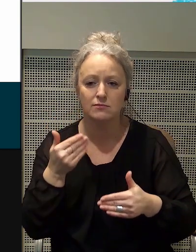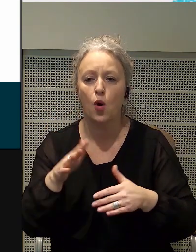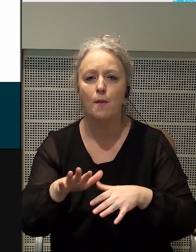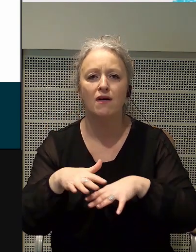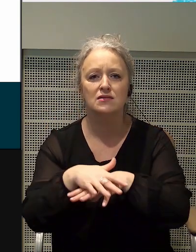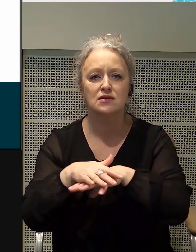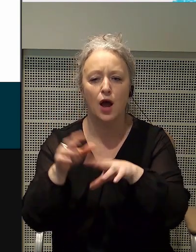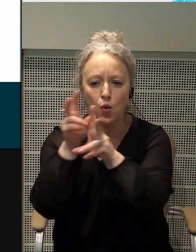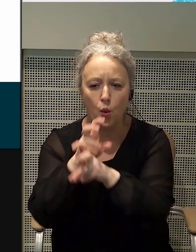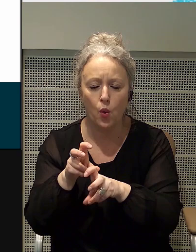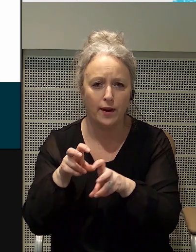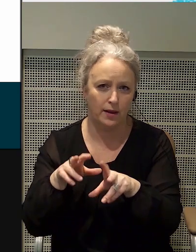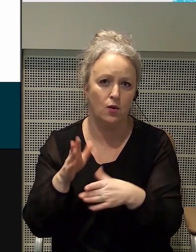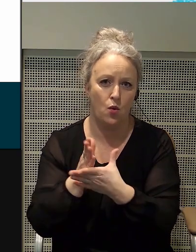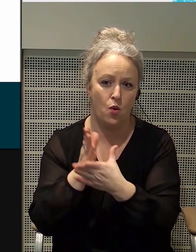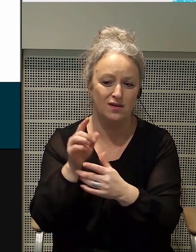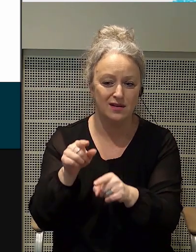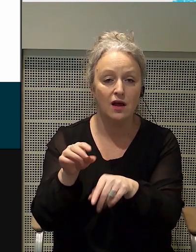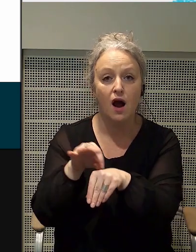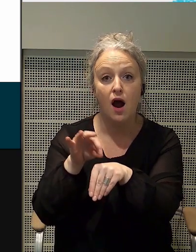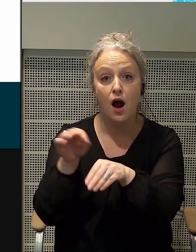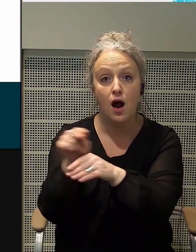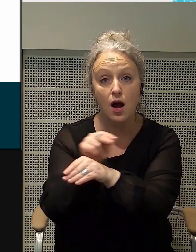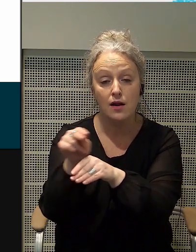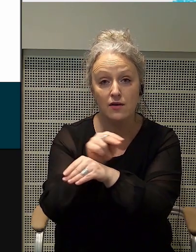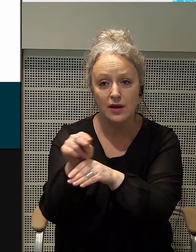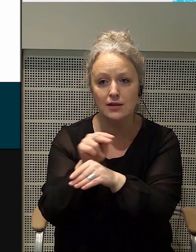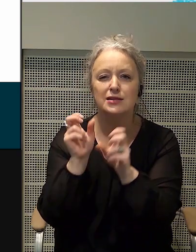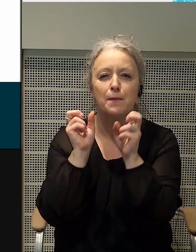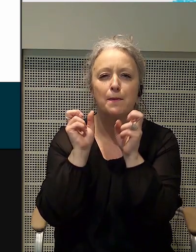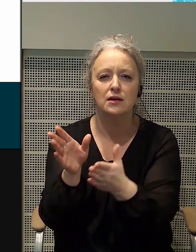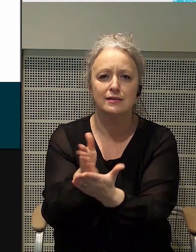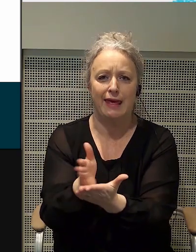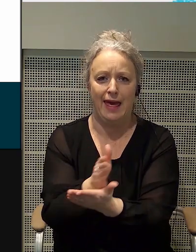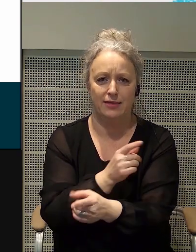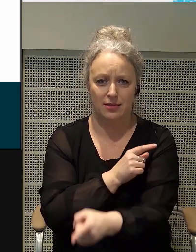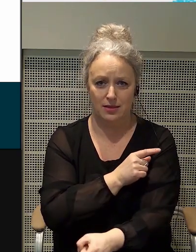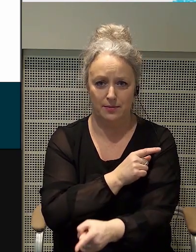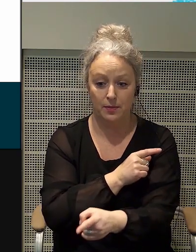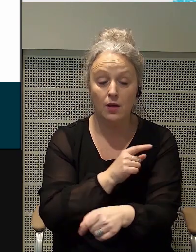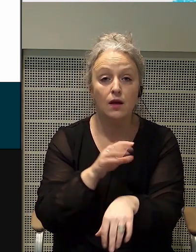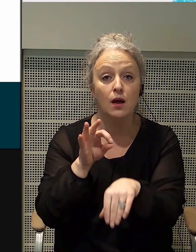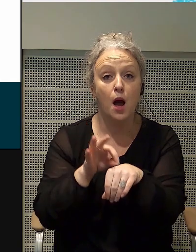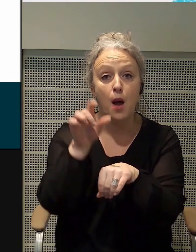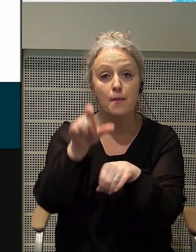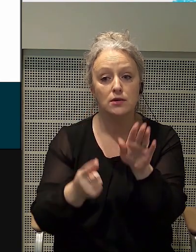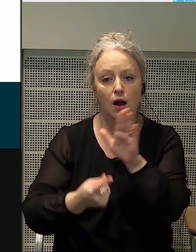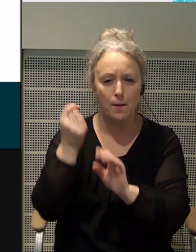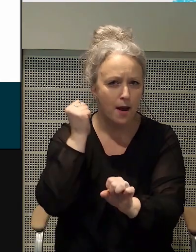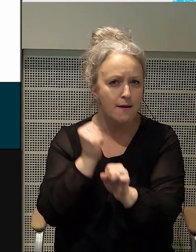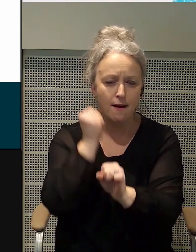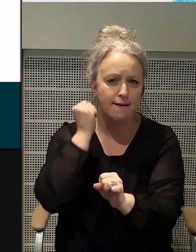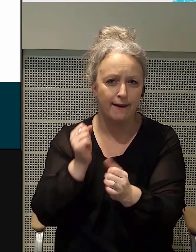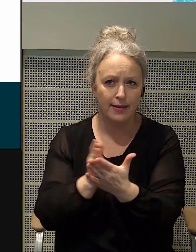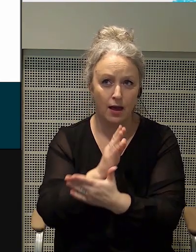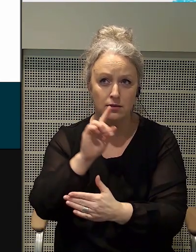on diet in the first 3-4 weeks of life, they have a fully normal outcome and a fully normal development. But they have an